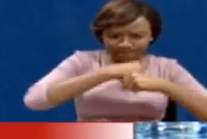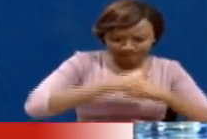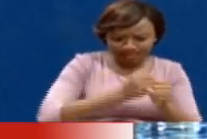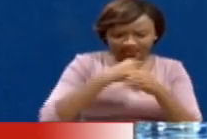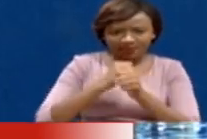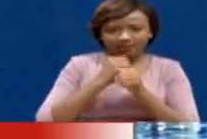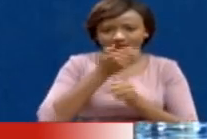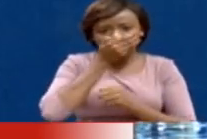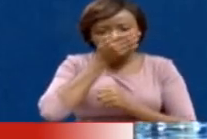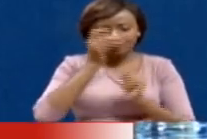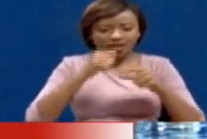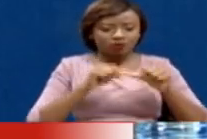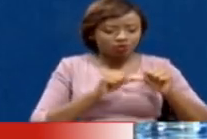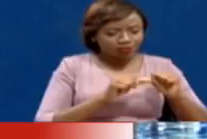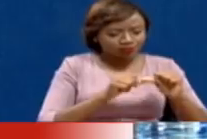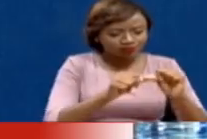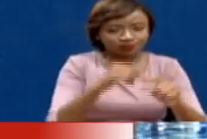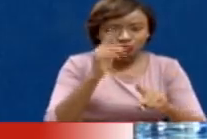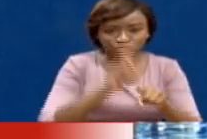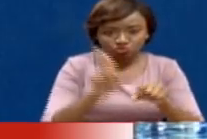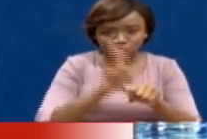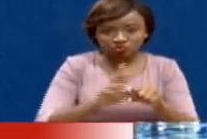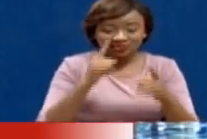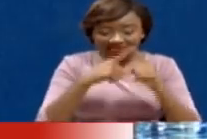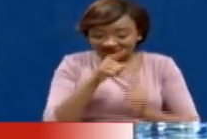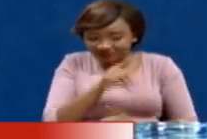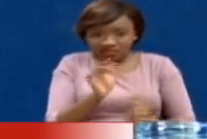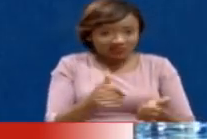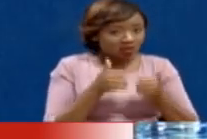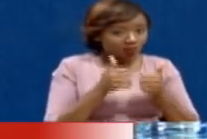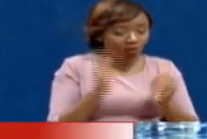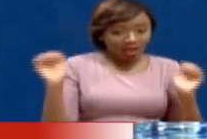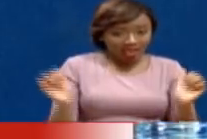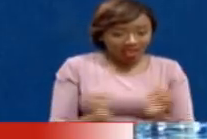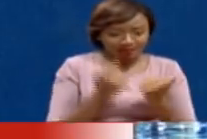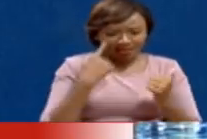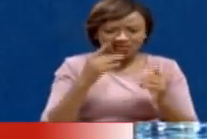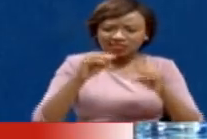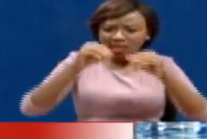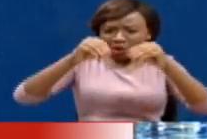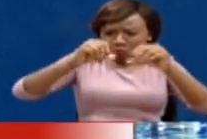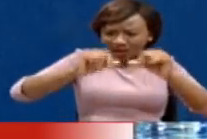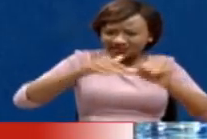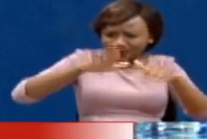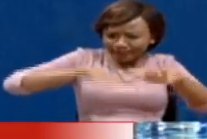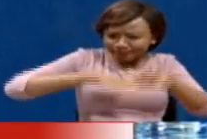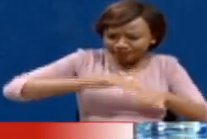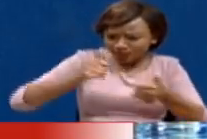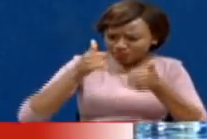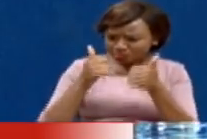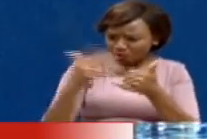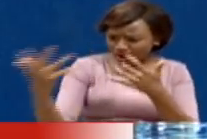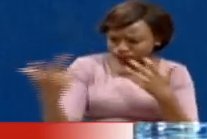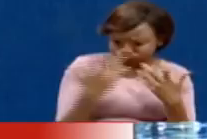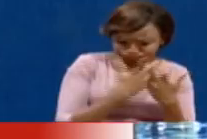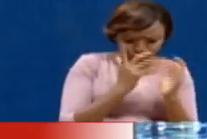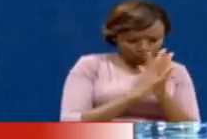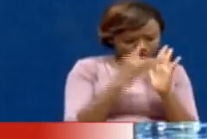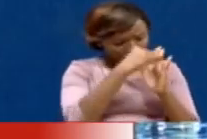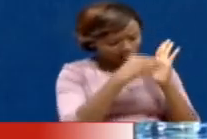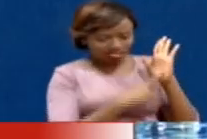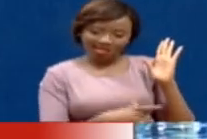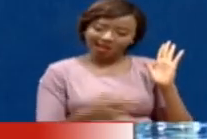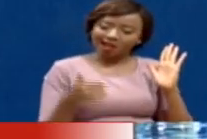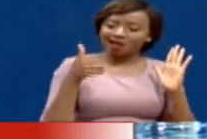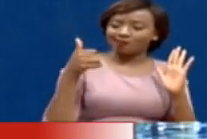suitability for use. If this one happens and they meet the quality criteria set by the ministry and its organs, this